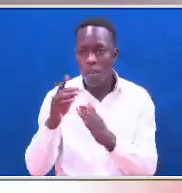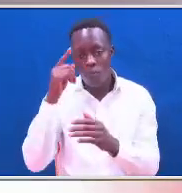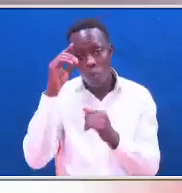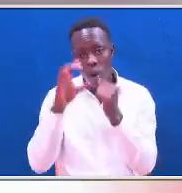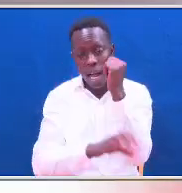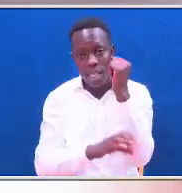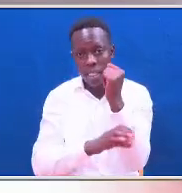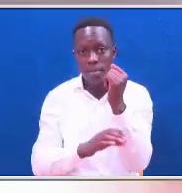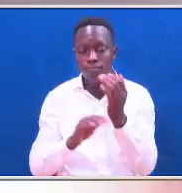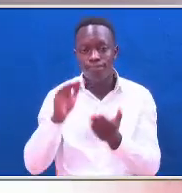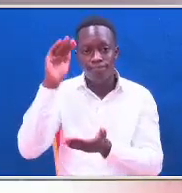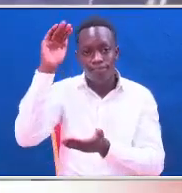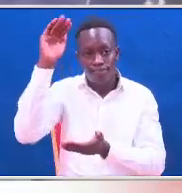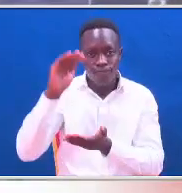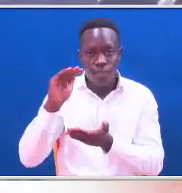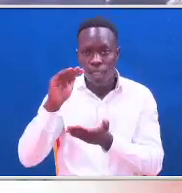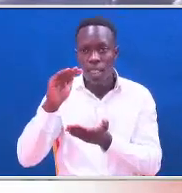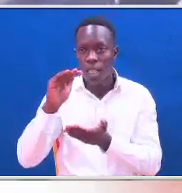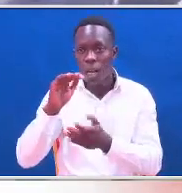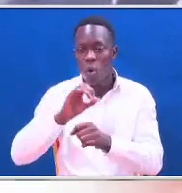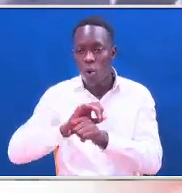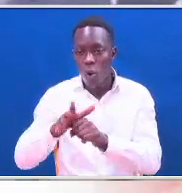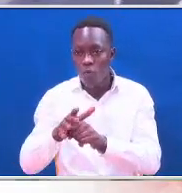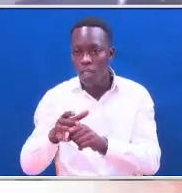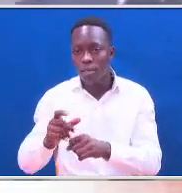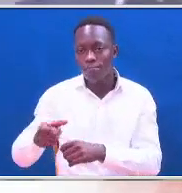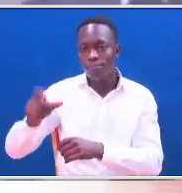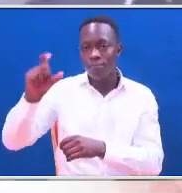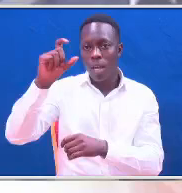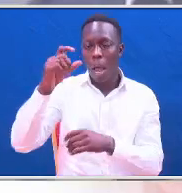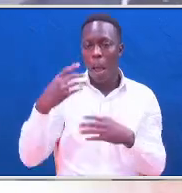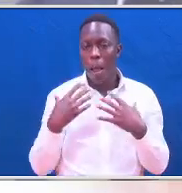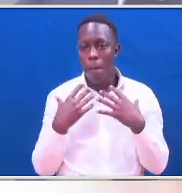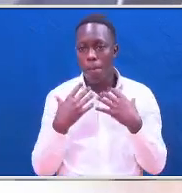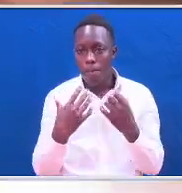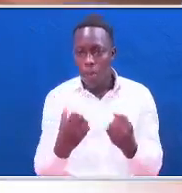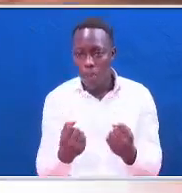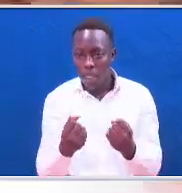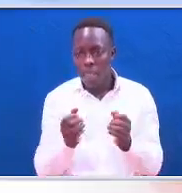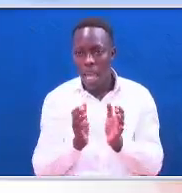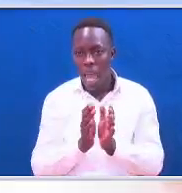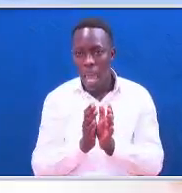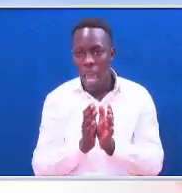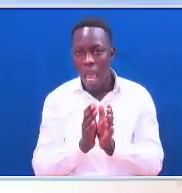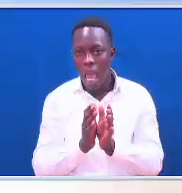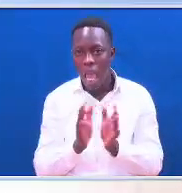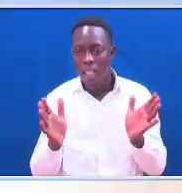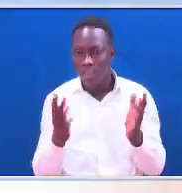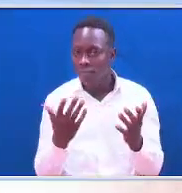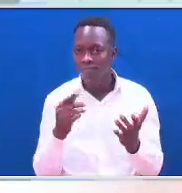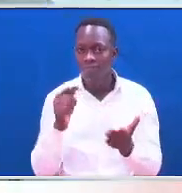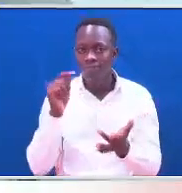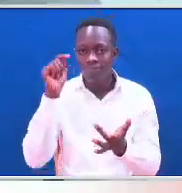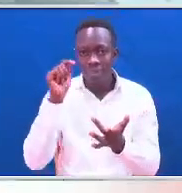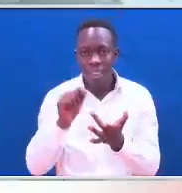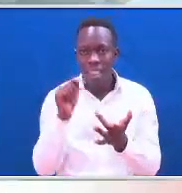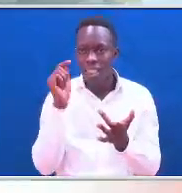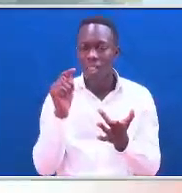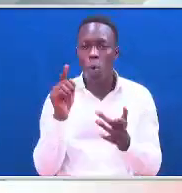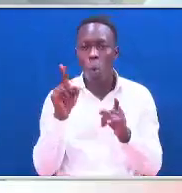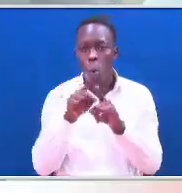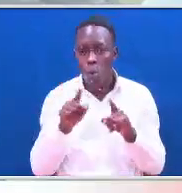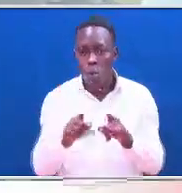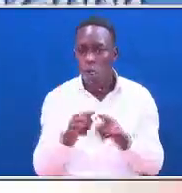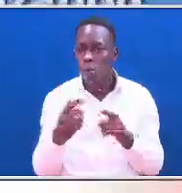lower the surging COVID-19 numbers: public health and social measures like strategic testing and early case